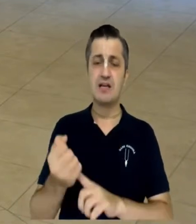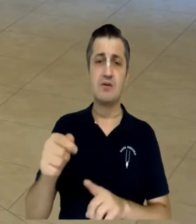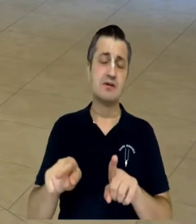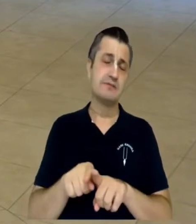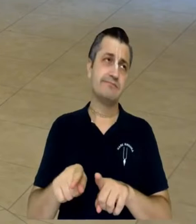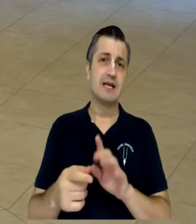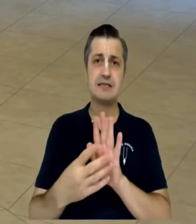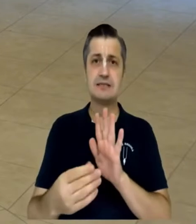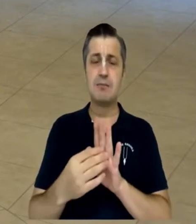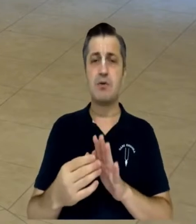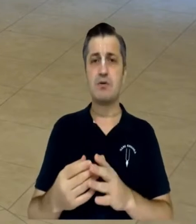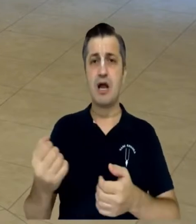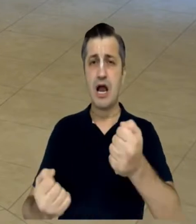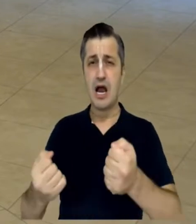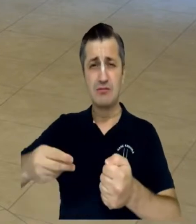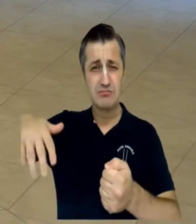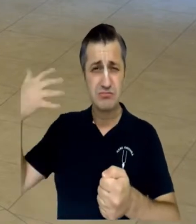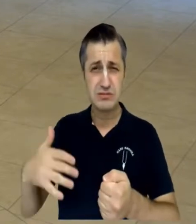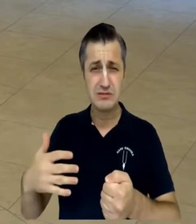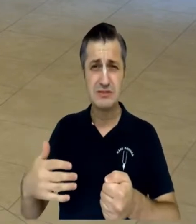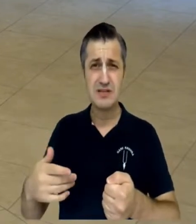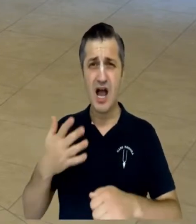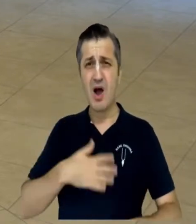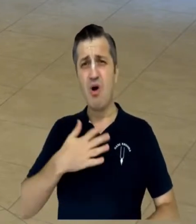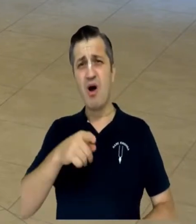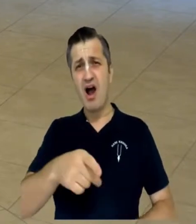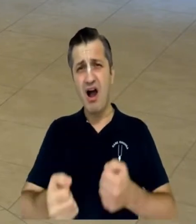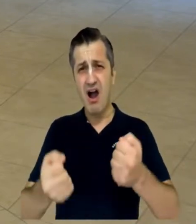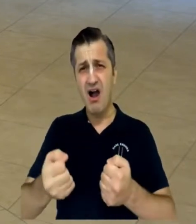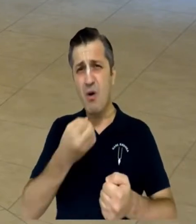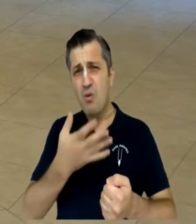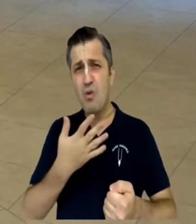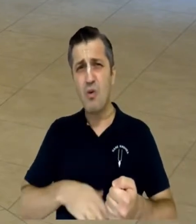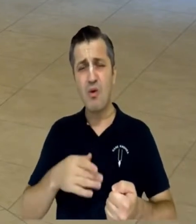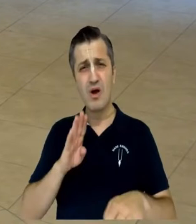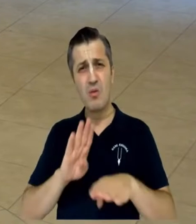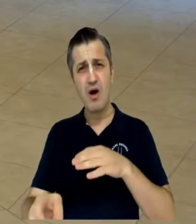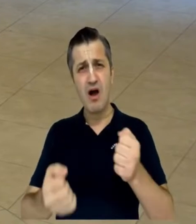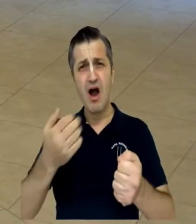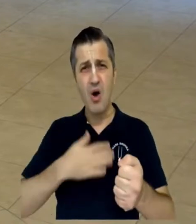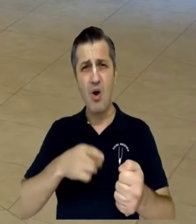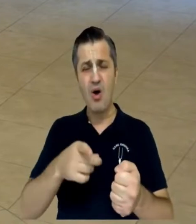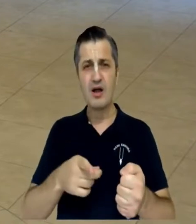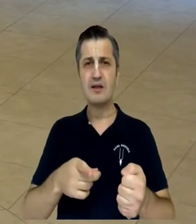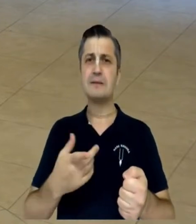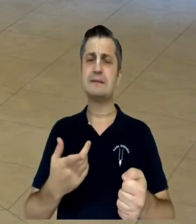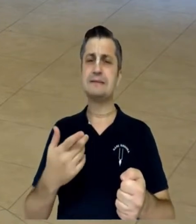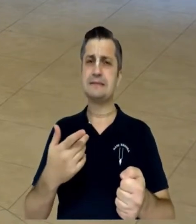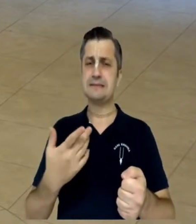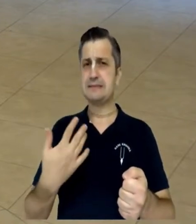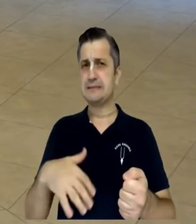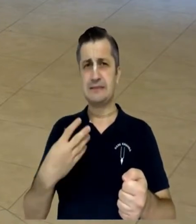afford it, it's just not possible. So that's very frustrating. Now the next one is, okay, you do get it, but it